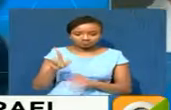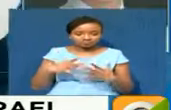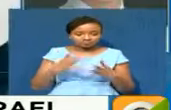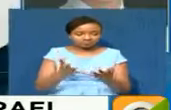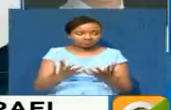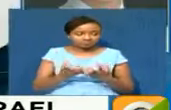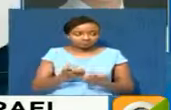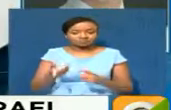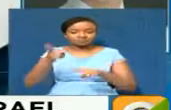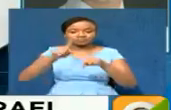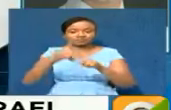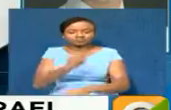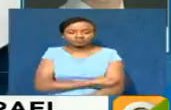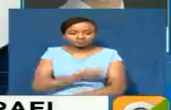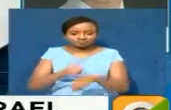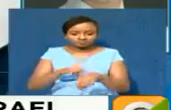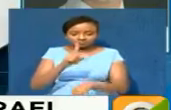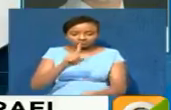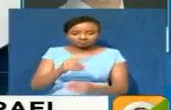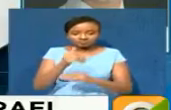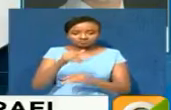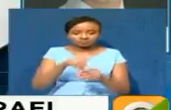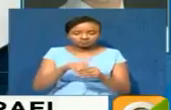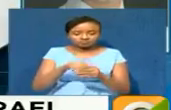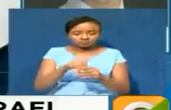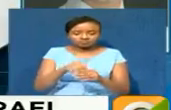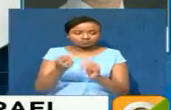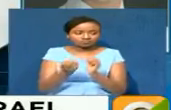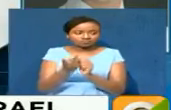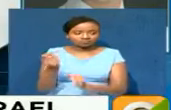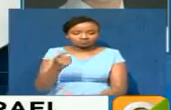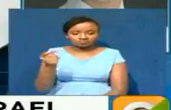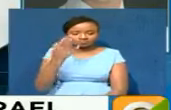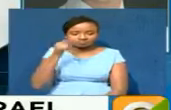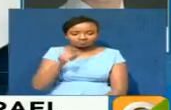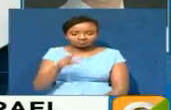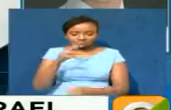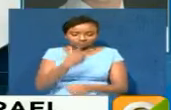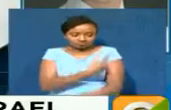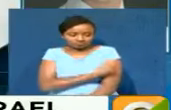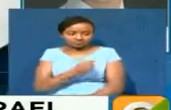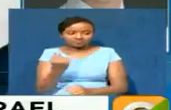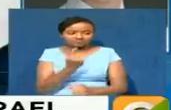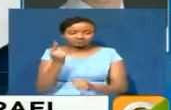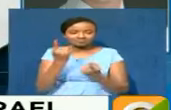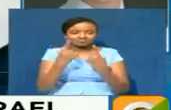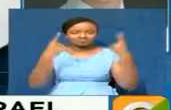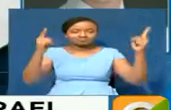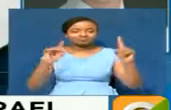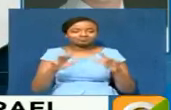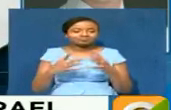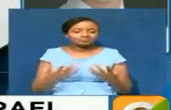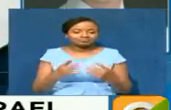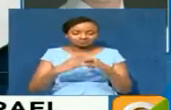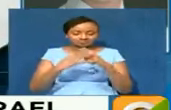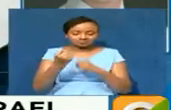booster dose of the vaccine within 12 months of getting fully vaccinated, as the vaccine was more than 95% effective against severe